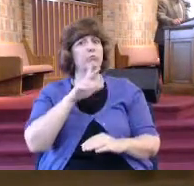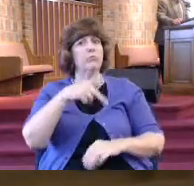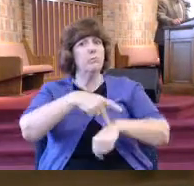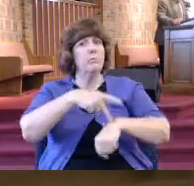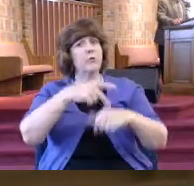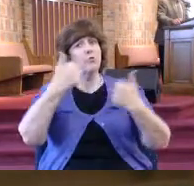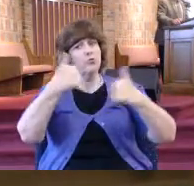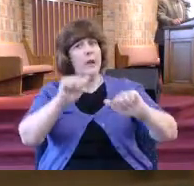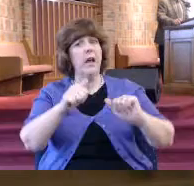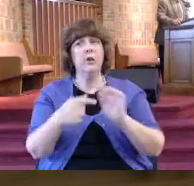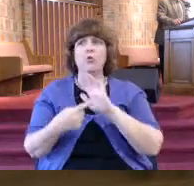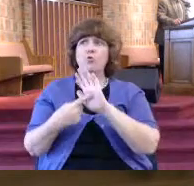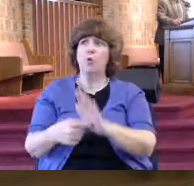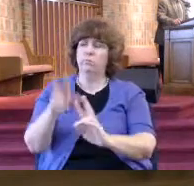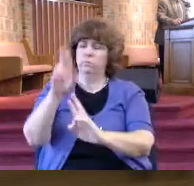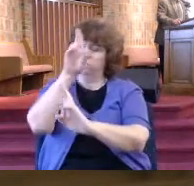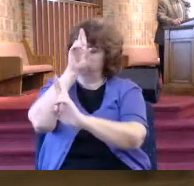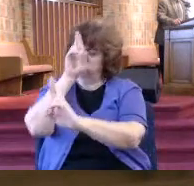for Jesus.